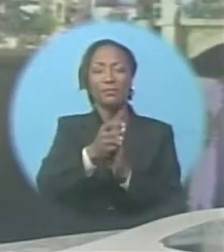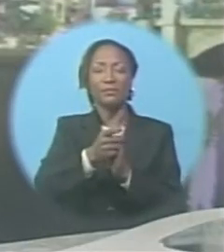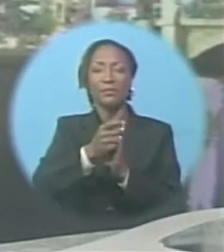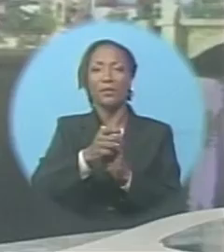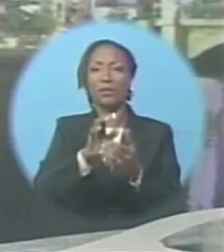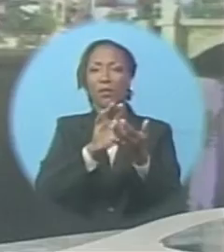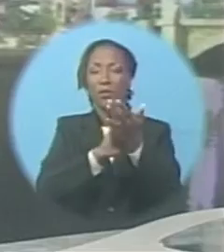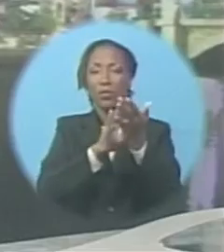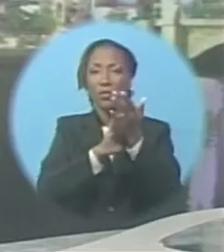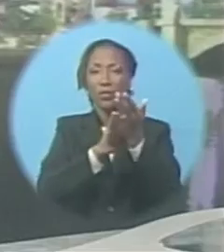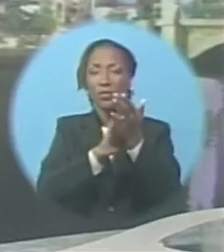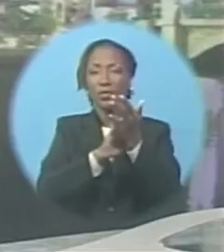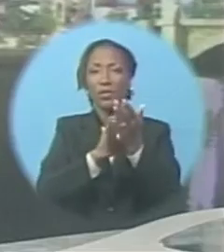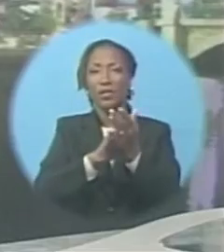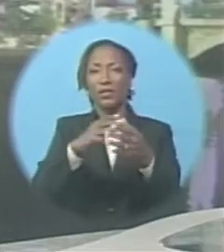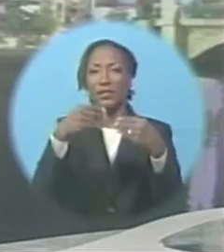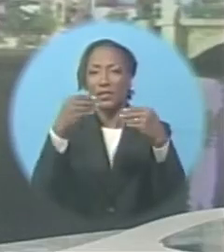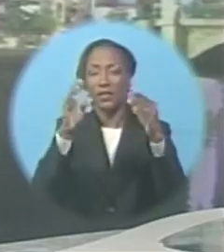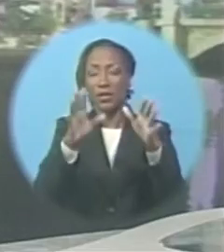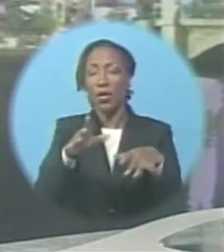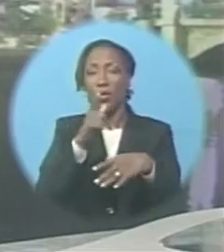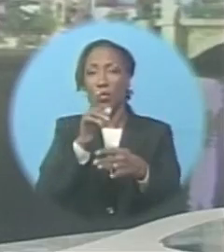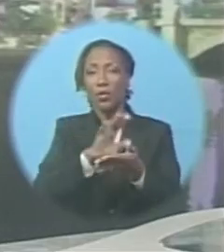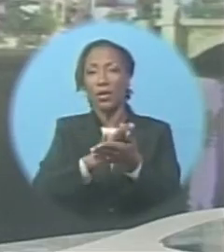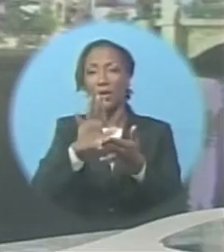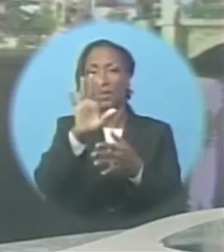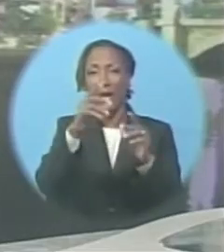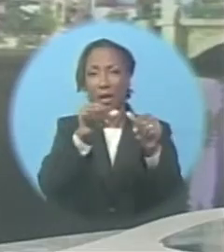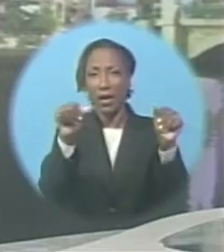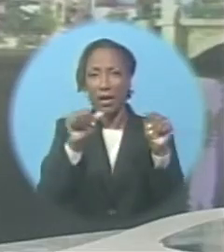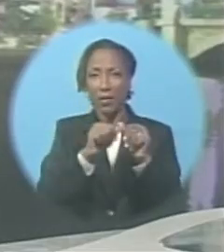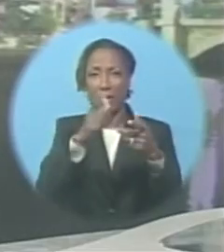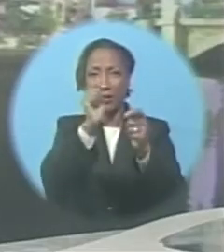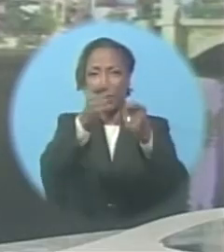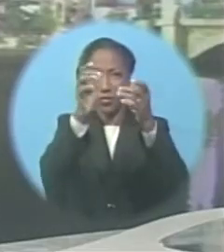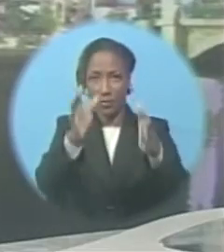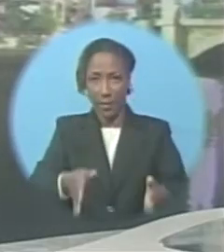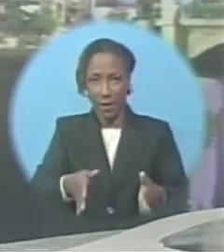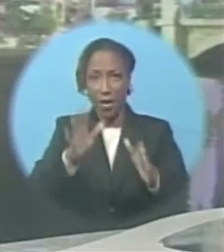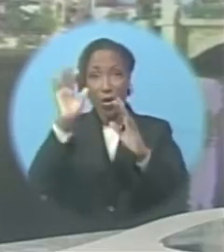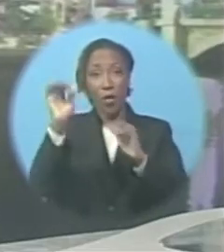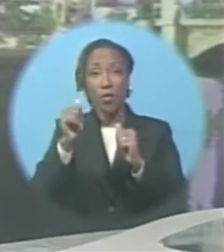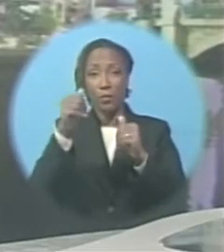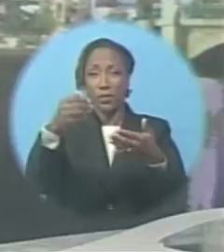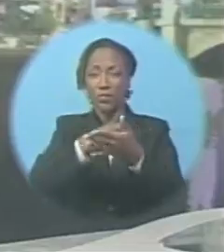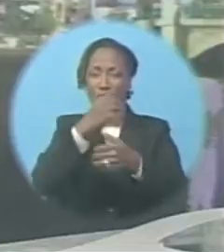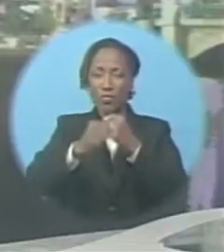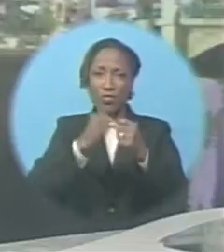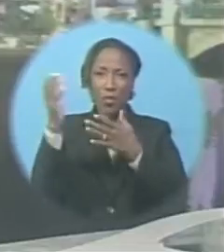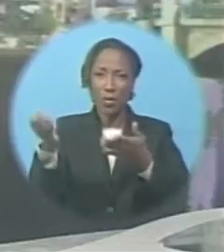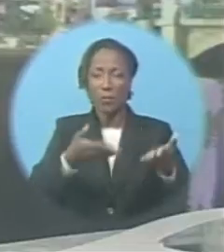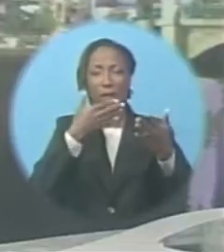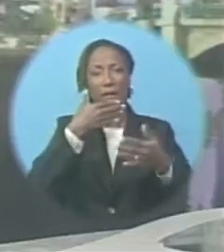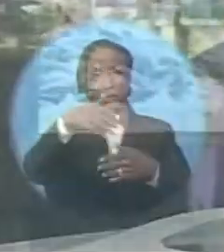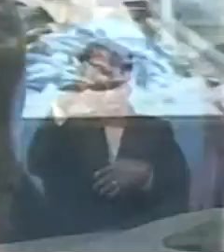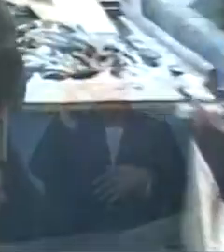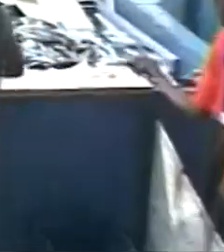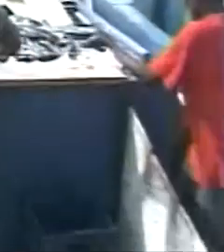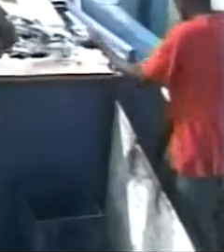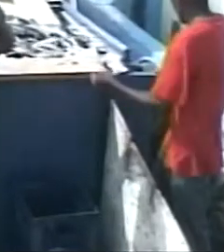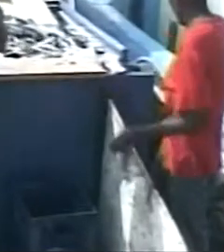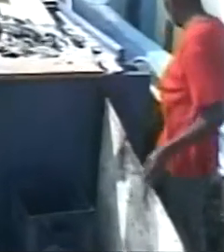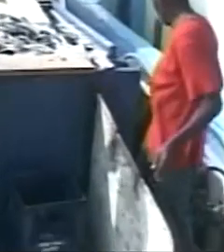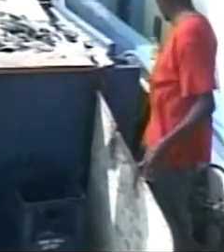that keep their areas clean. Fisher folk are hoping that the new year will bring even better fortunes. One boat captain,